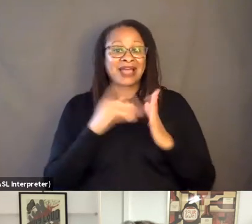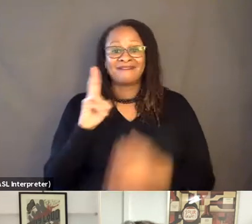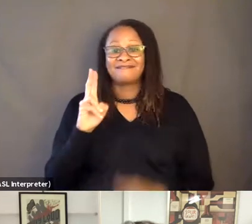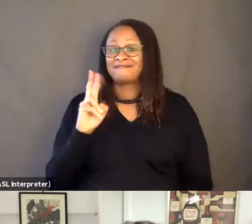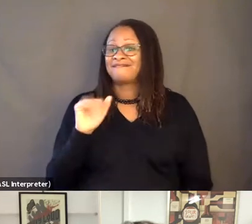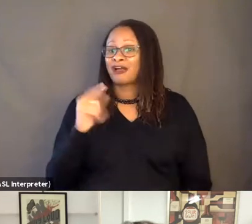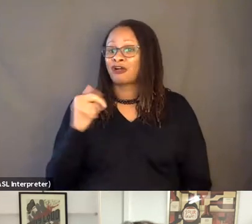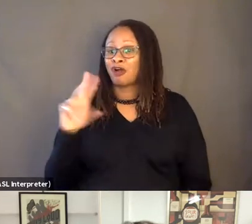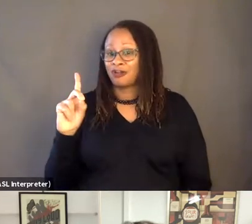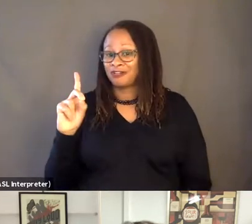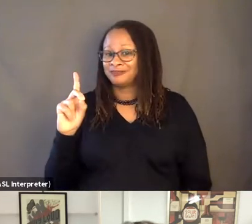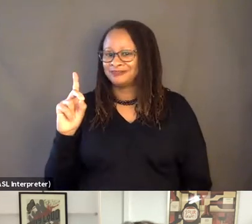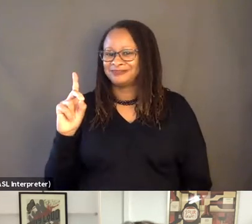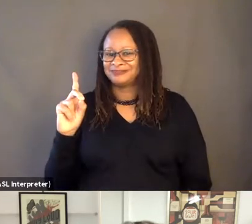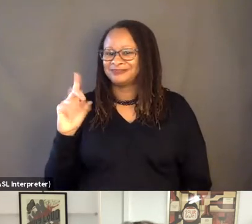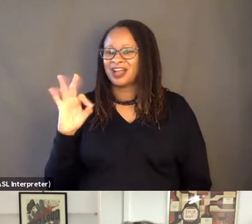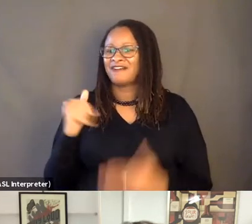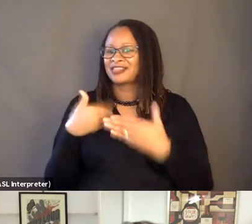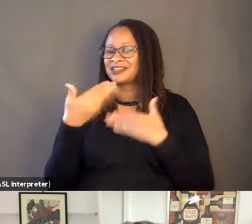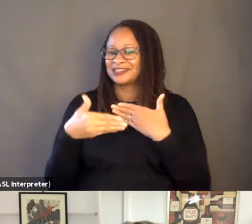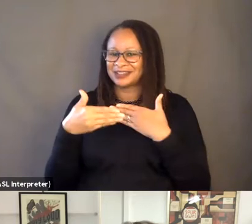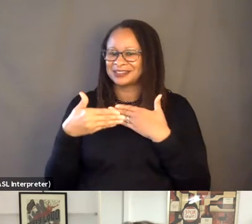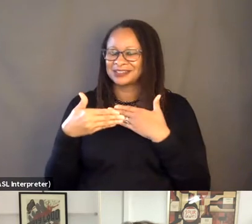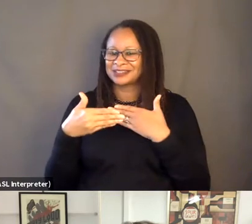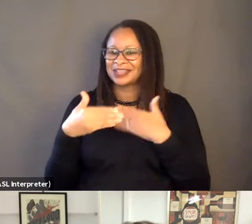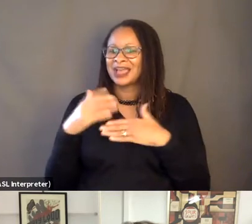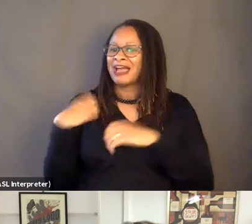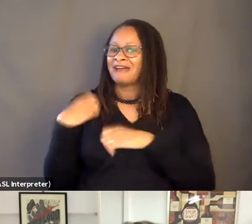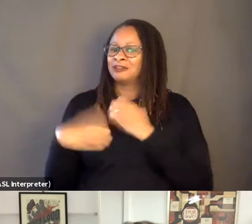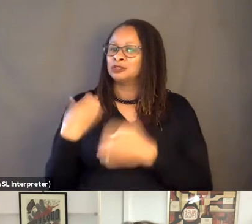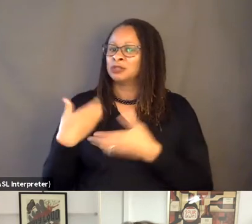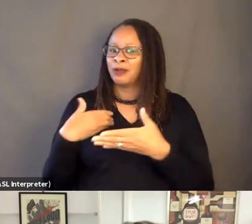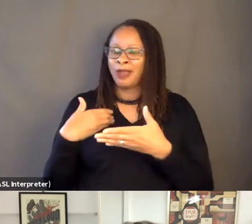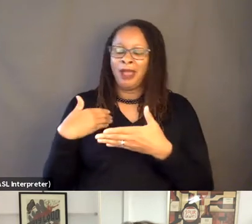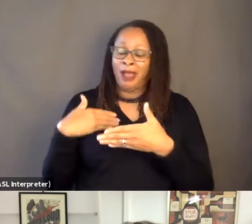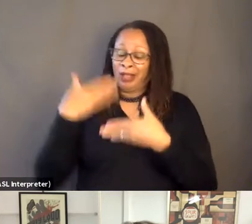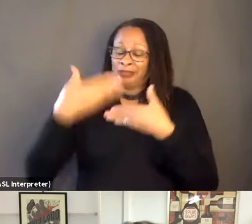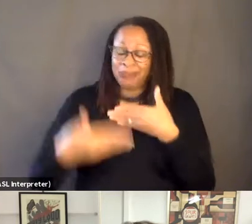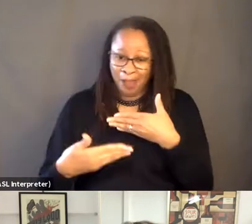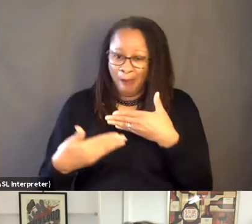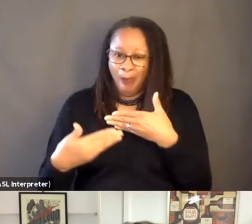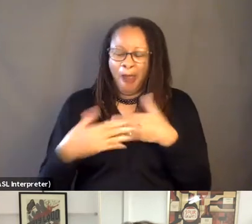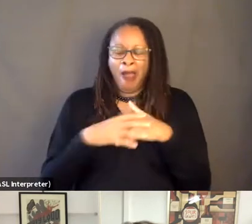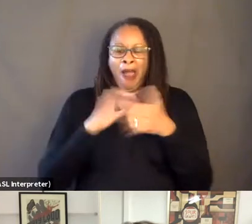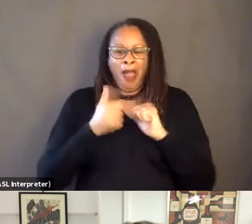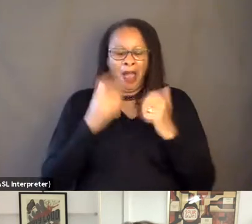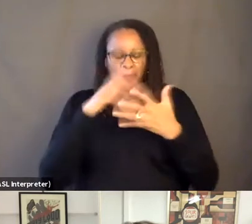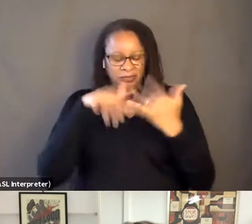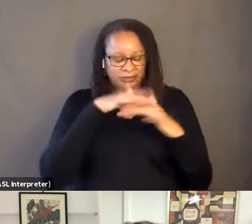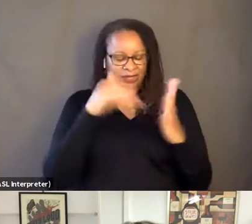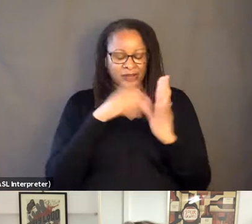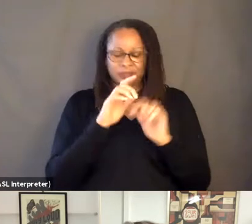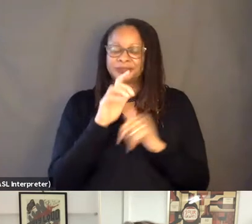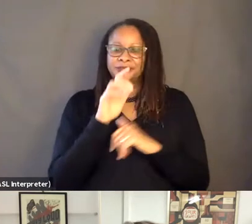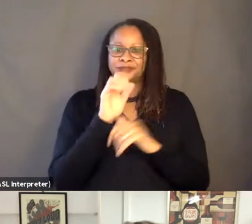of the next sort of evolutionary step in how society at large sees